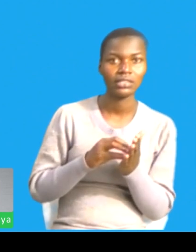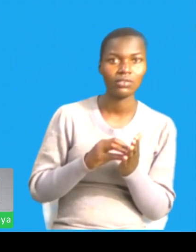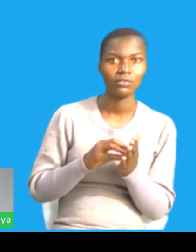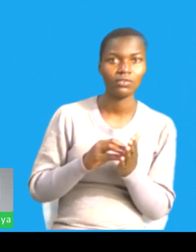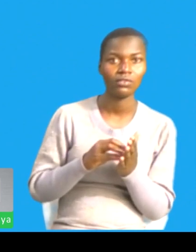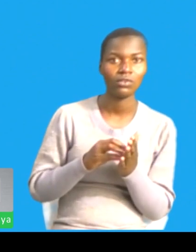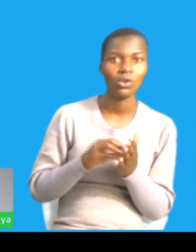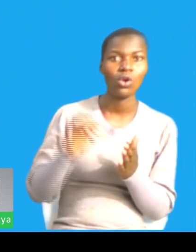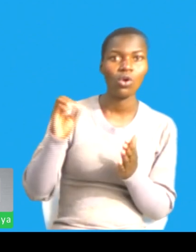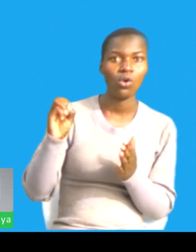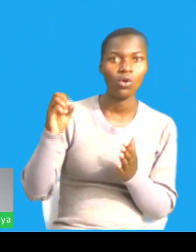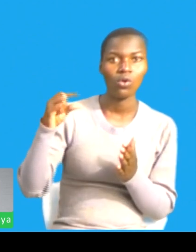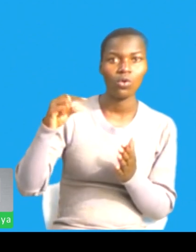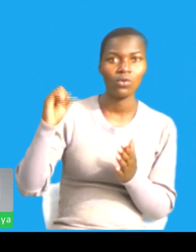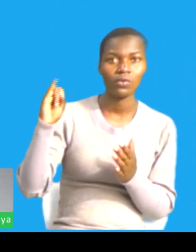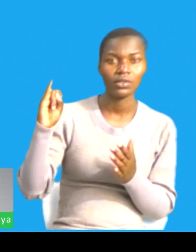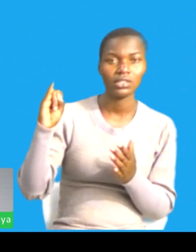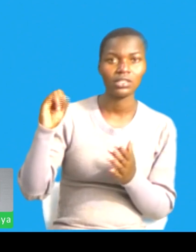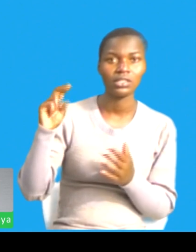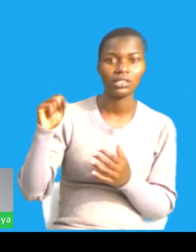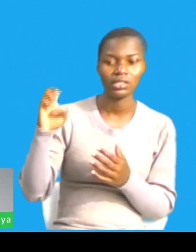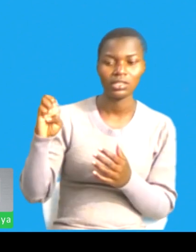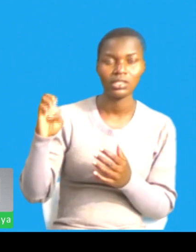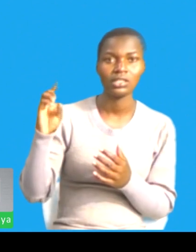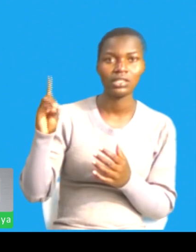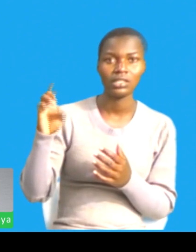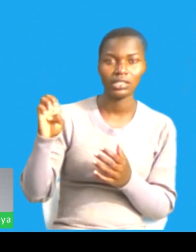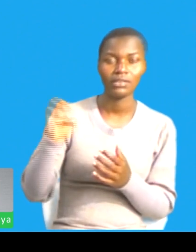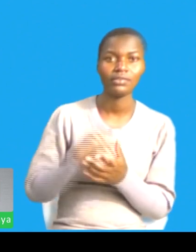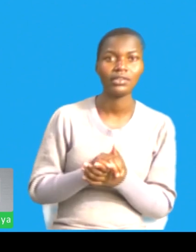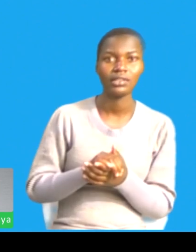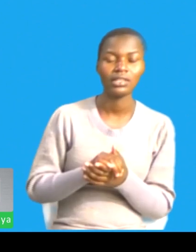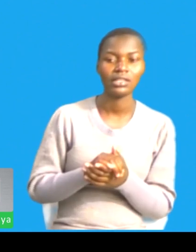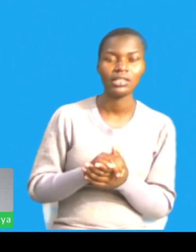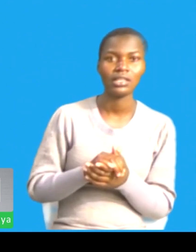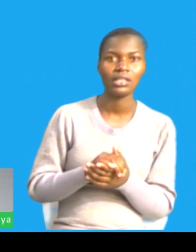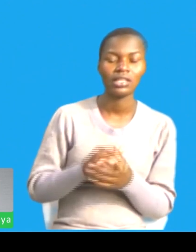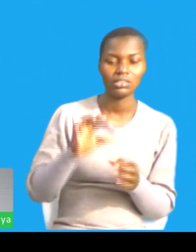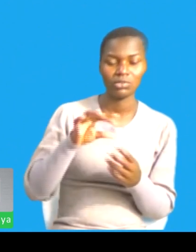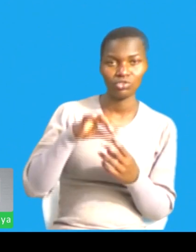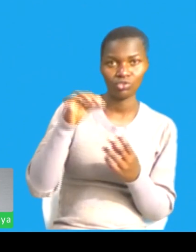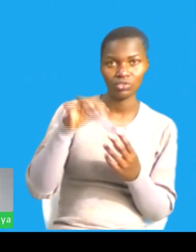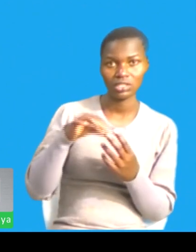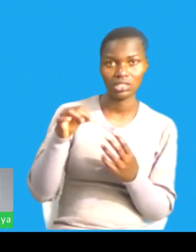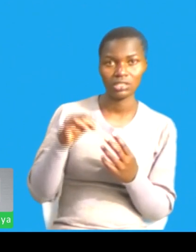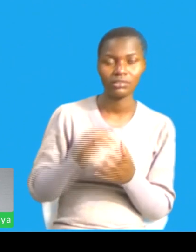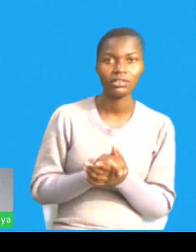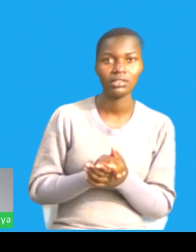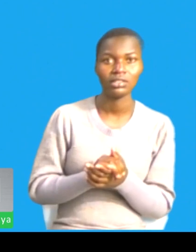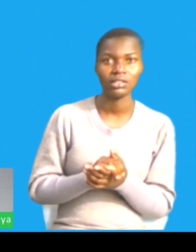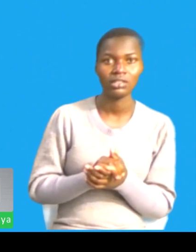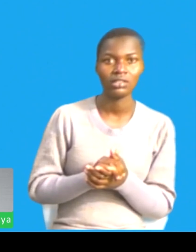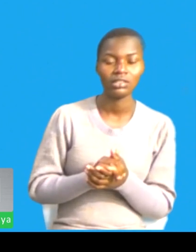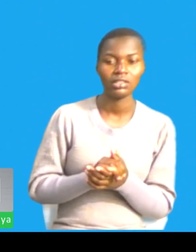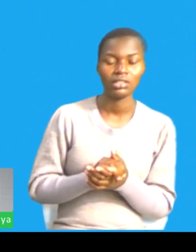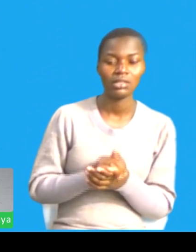Oginde has been appointed. I've not confirmed if he has agreed the appointment. Bwana Oginde is